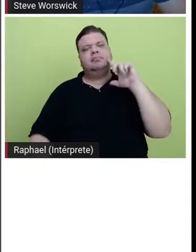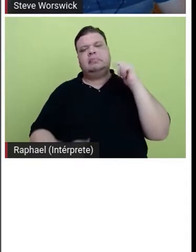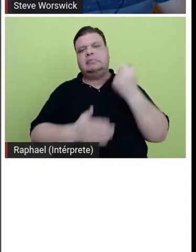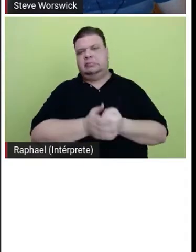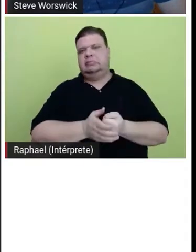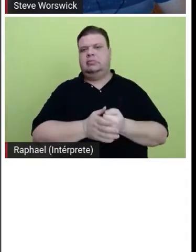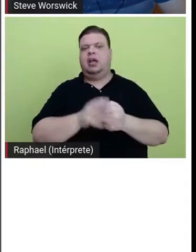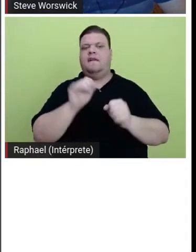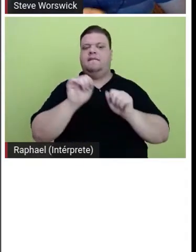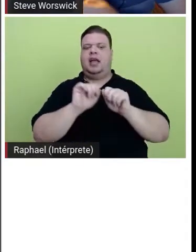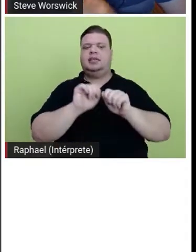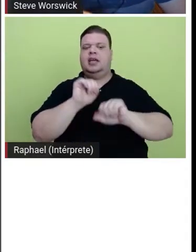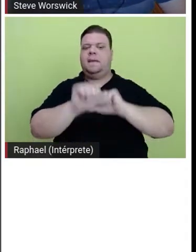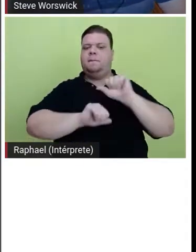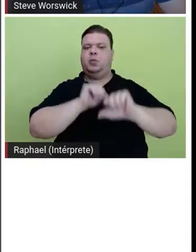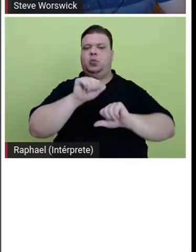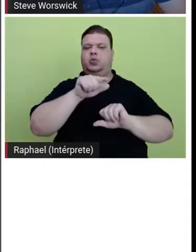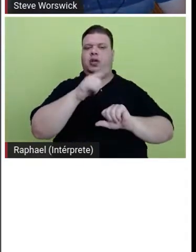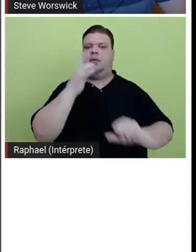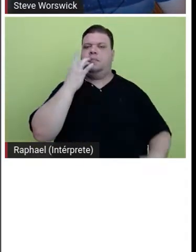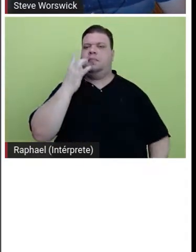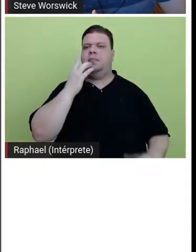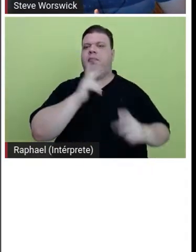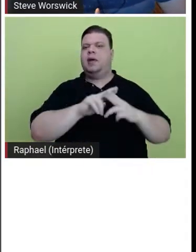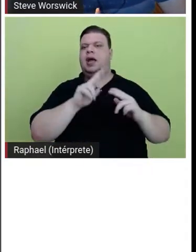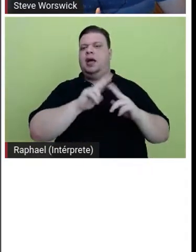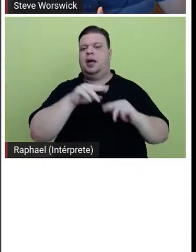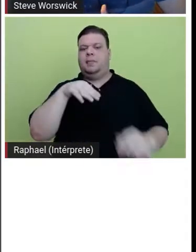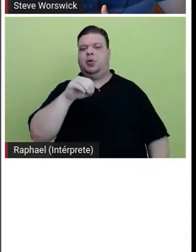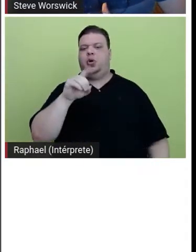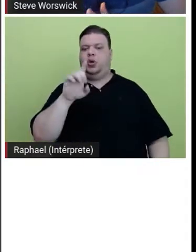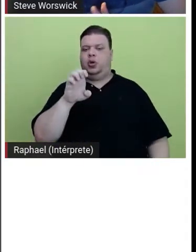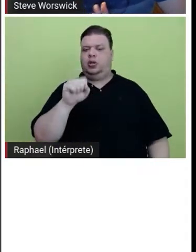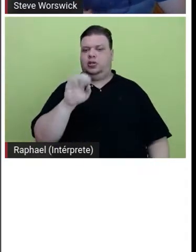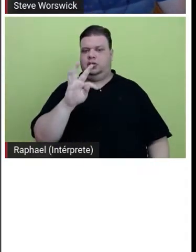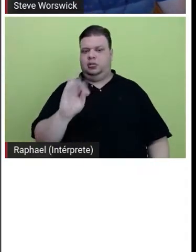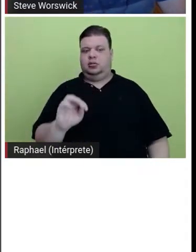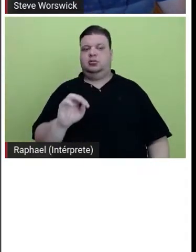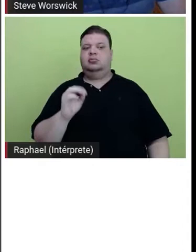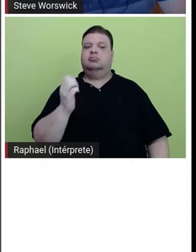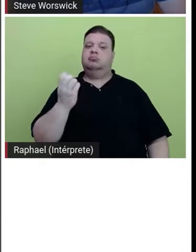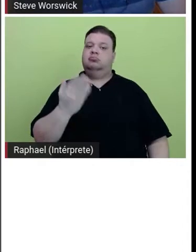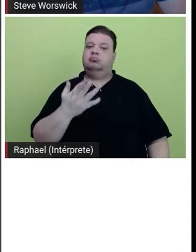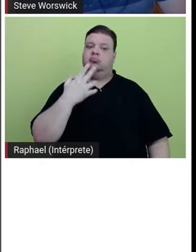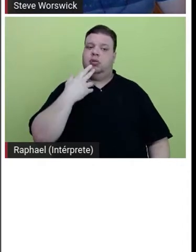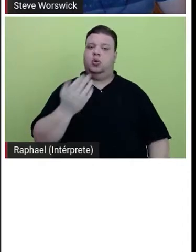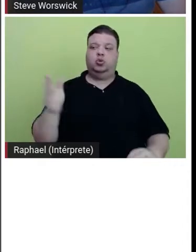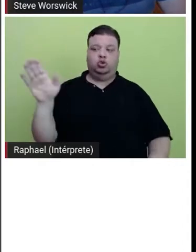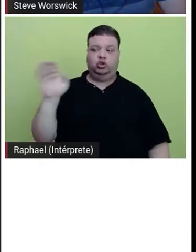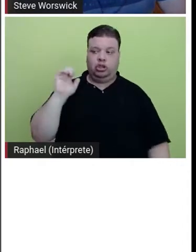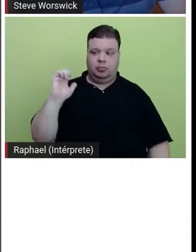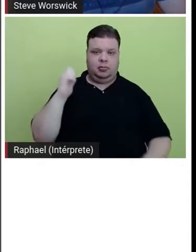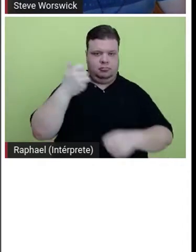in its day. The characters kind of looked like something, maybe like a PlayStation 2 game, something like that.